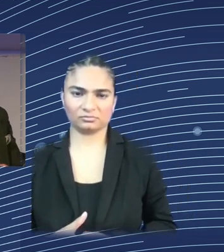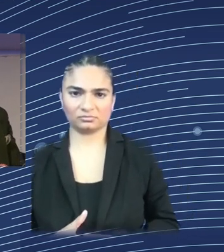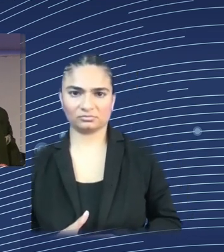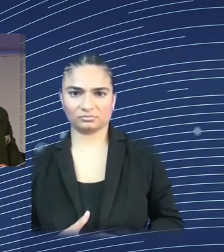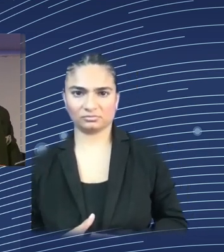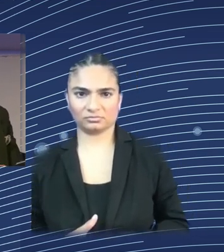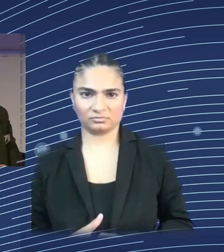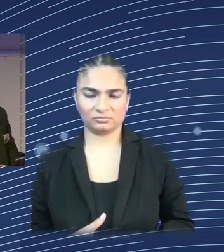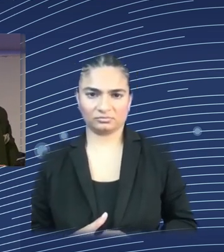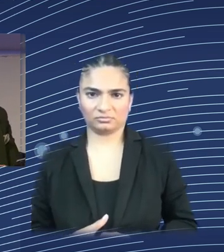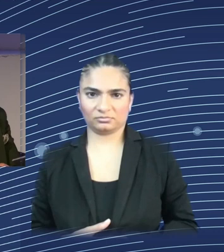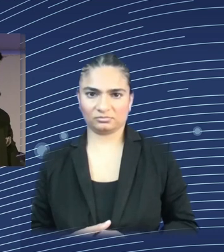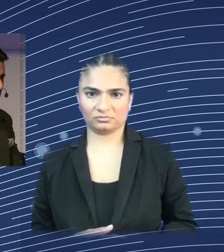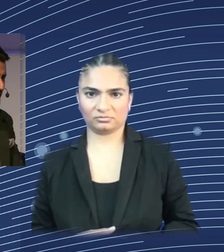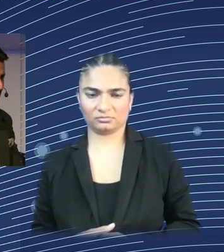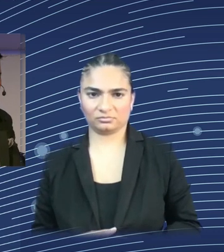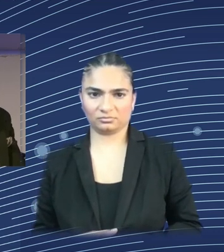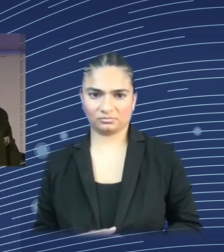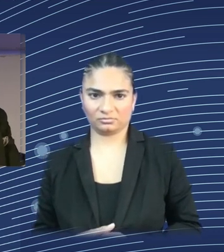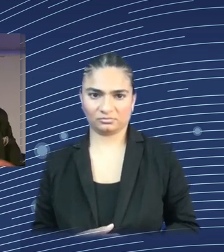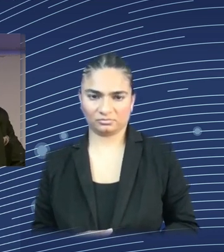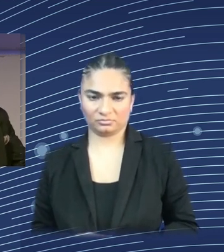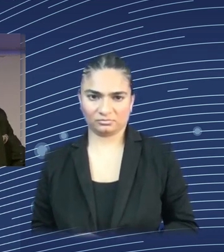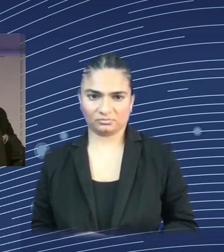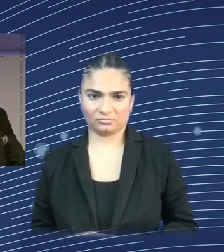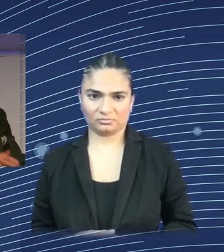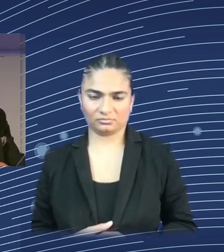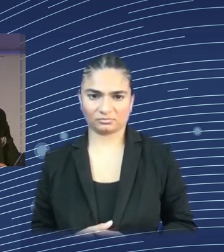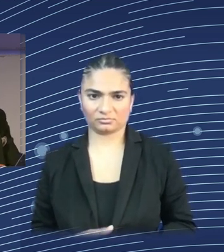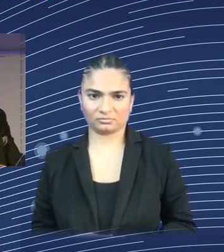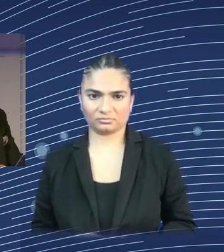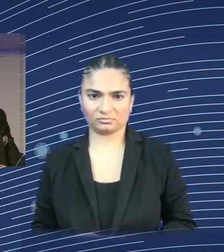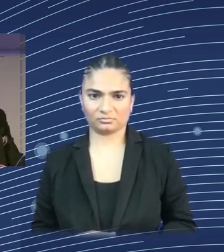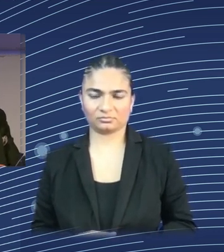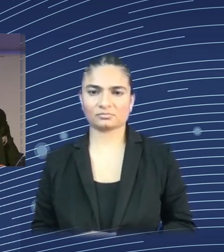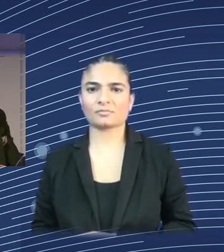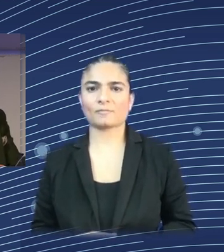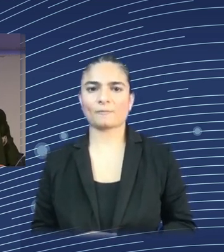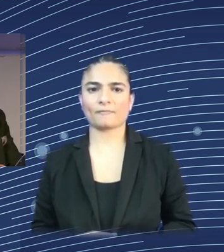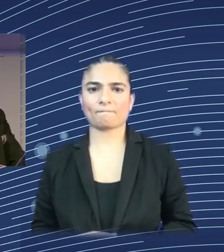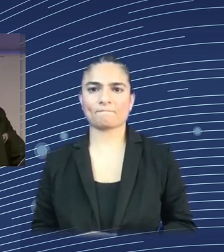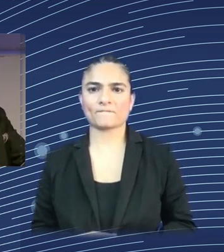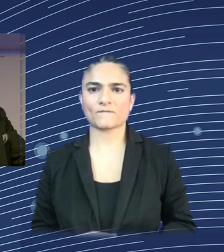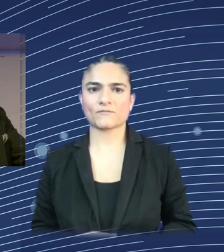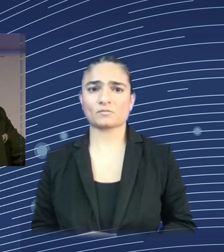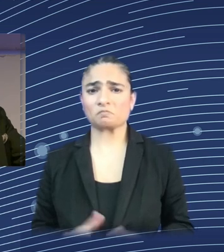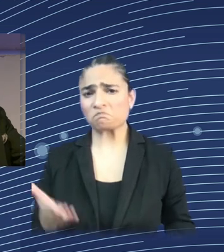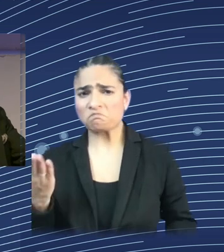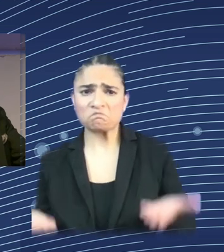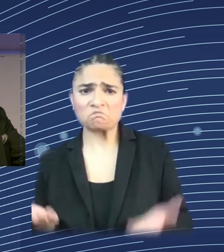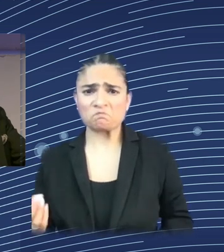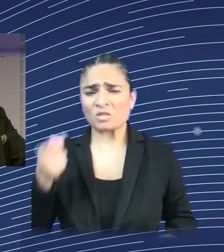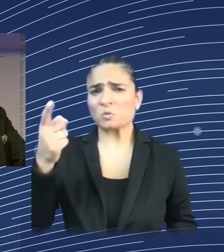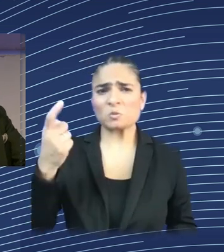Sometimes they say, what's the use of a conference? Doesn't do anything, doesn't change. Well, it does change your attitude, so let's hope that this will also lead to better